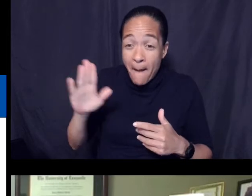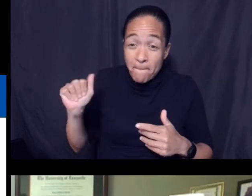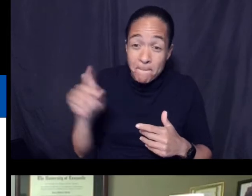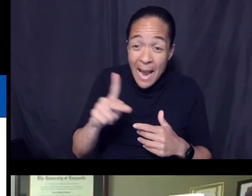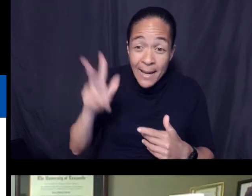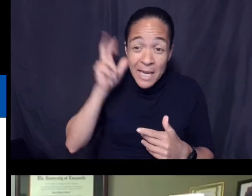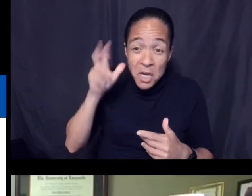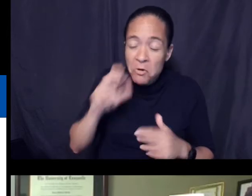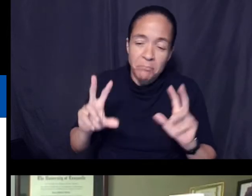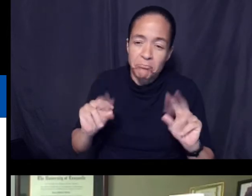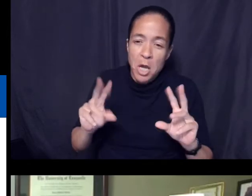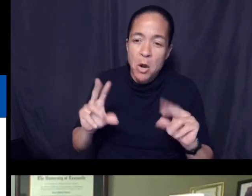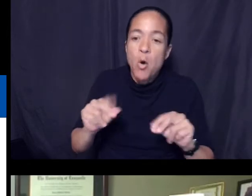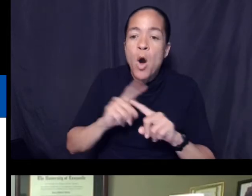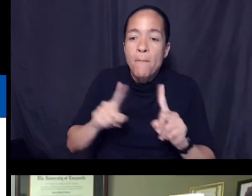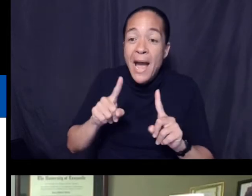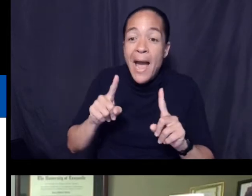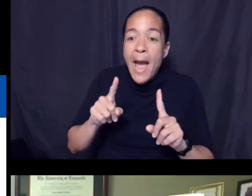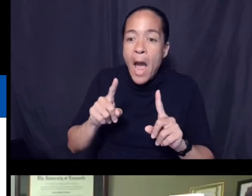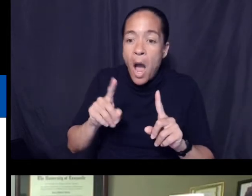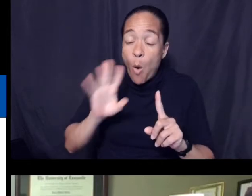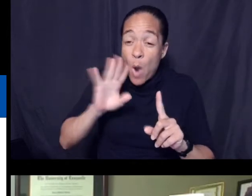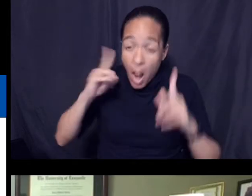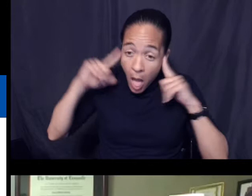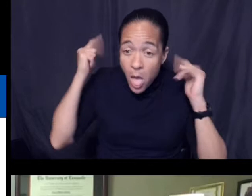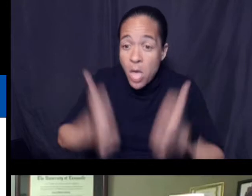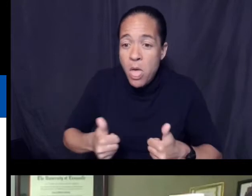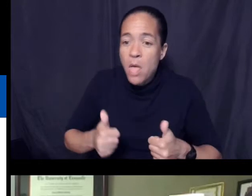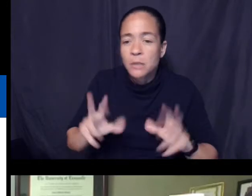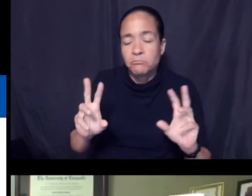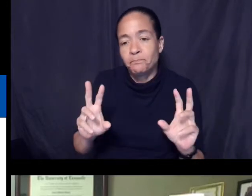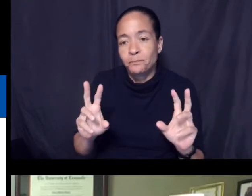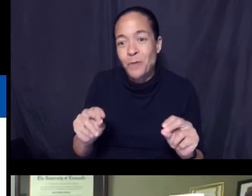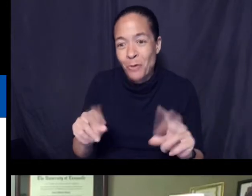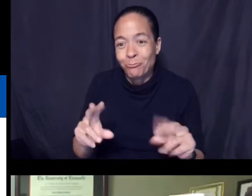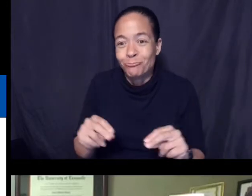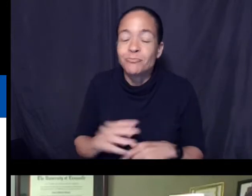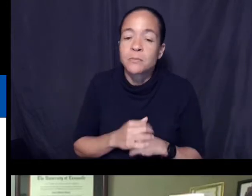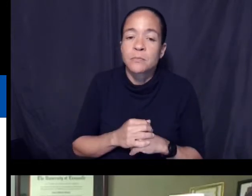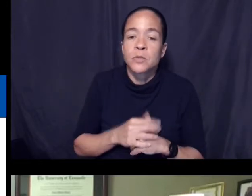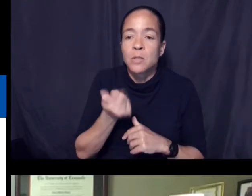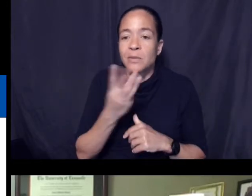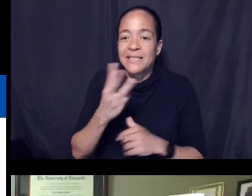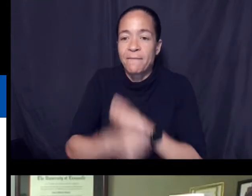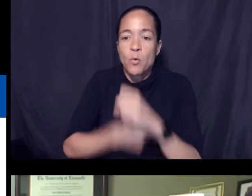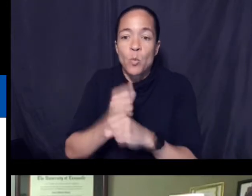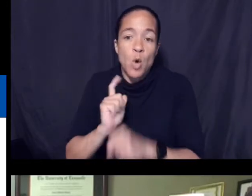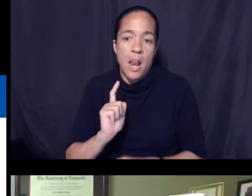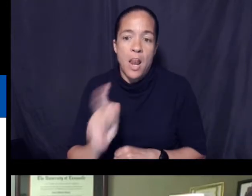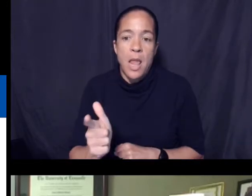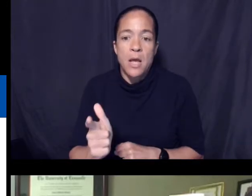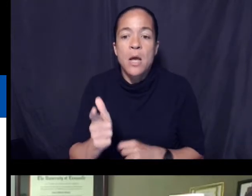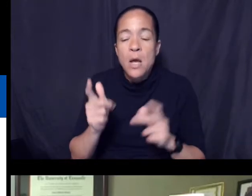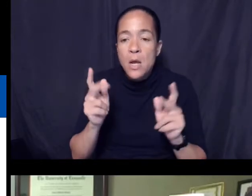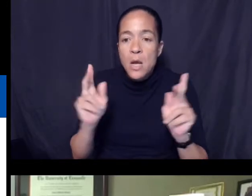basically, its claim to fame is decreasing the progression of hearing loss. Okay, and so several years later,